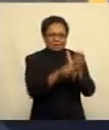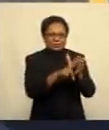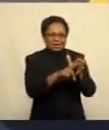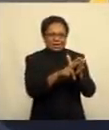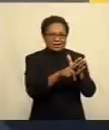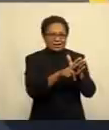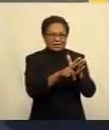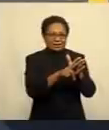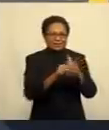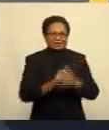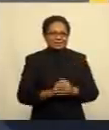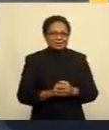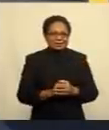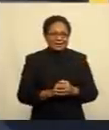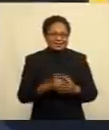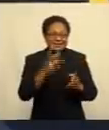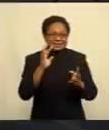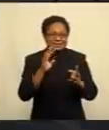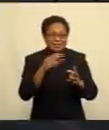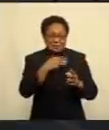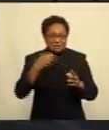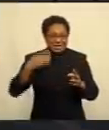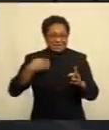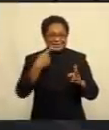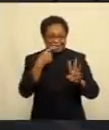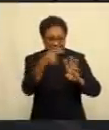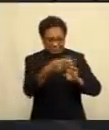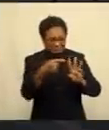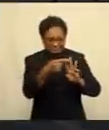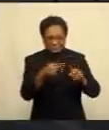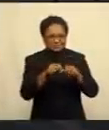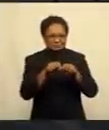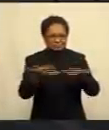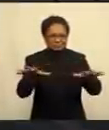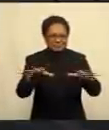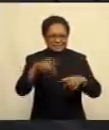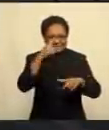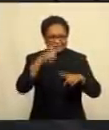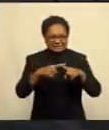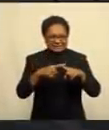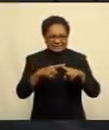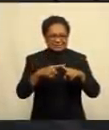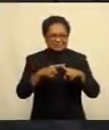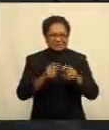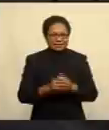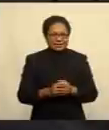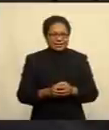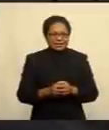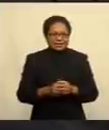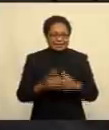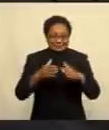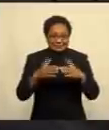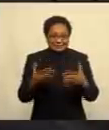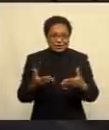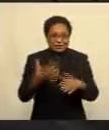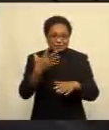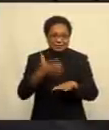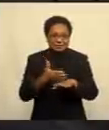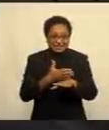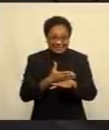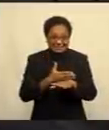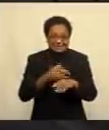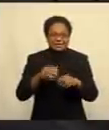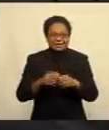say is a super spreader. The Ministry of Health is tracking the movements and contacts of the new cases 5 days before they went into